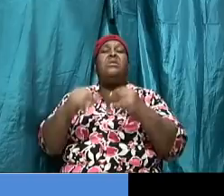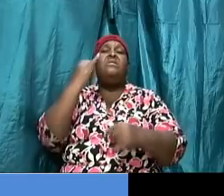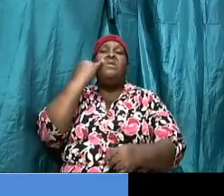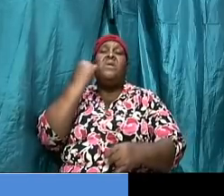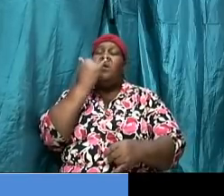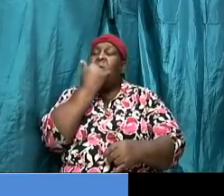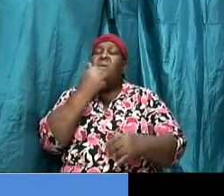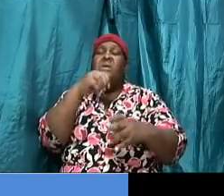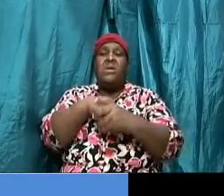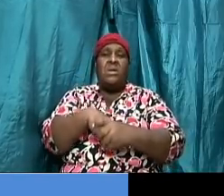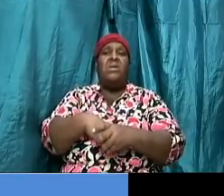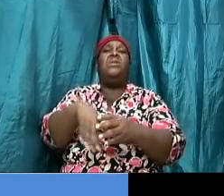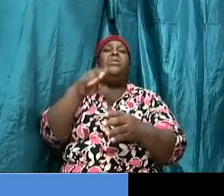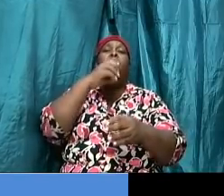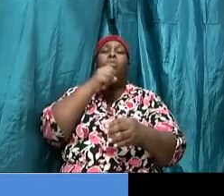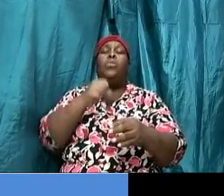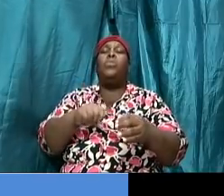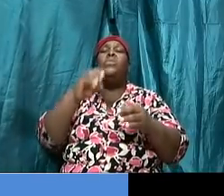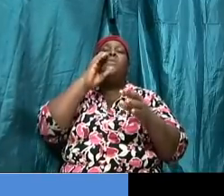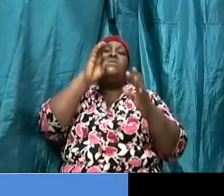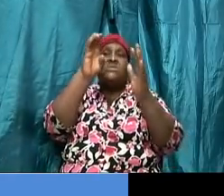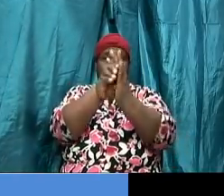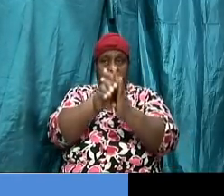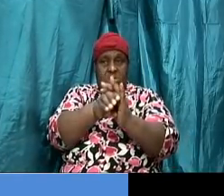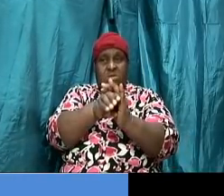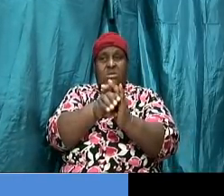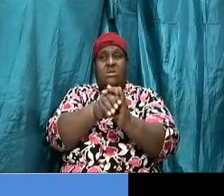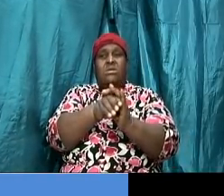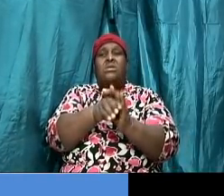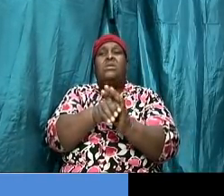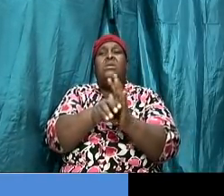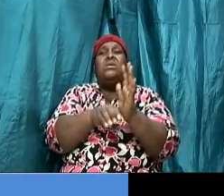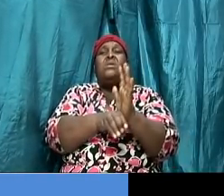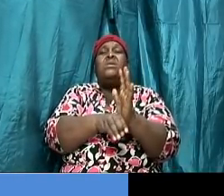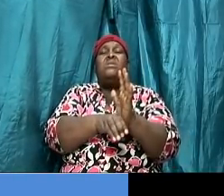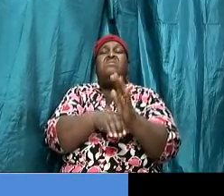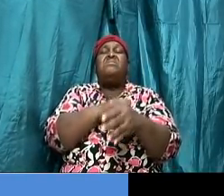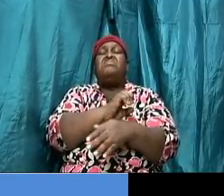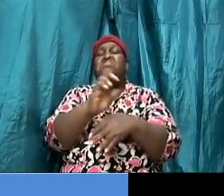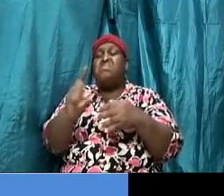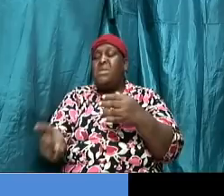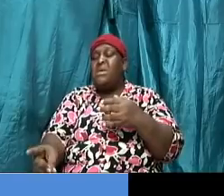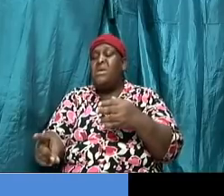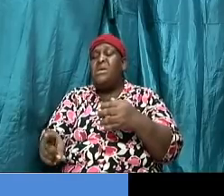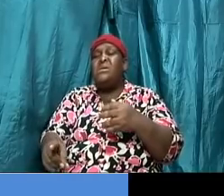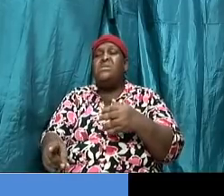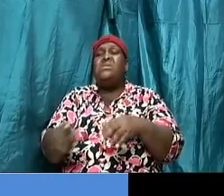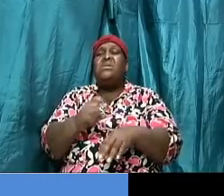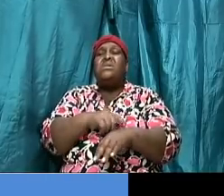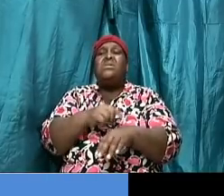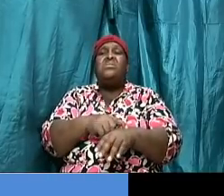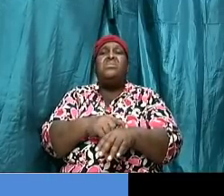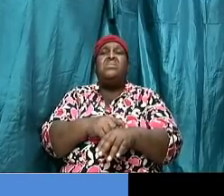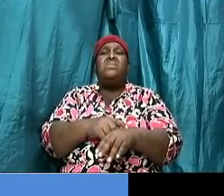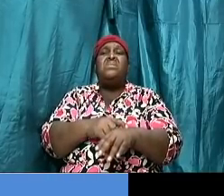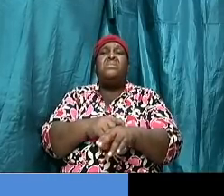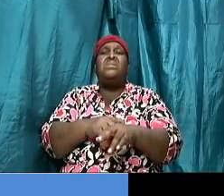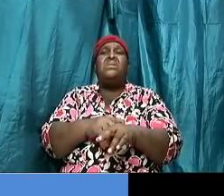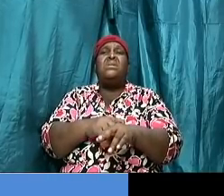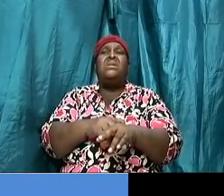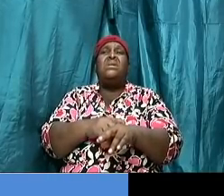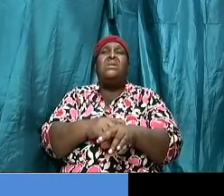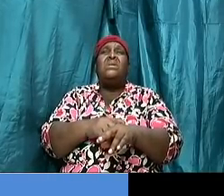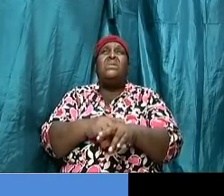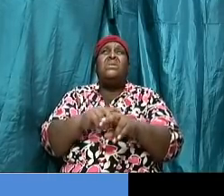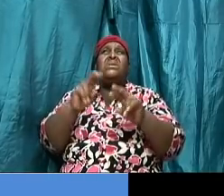Old Testament, however, they had an ending point because they were only symbolic of what Christ was